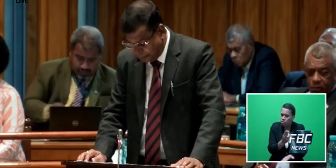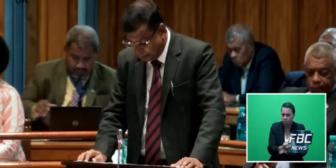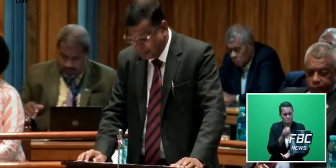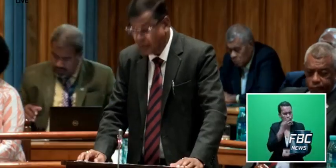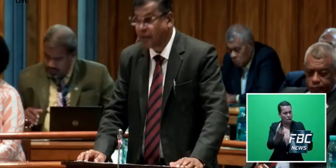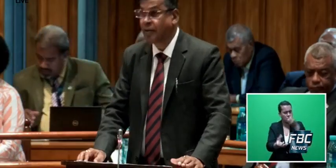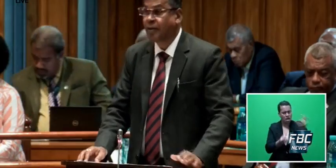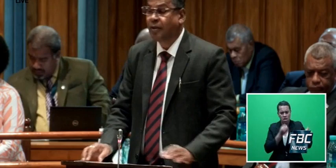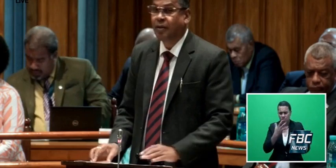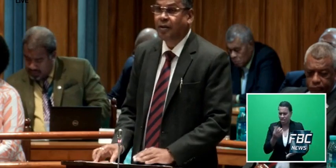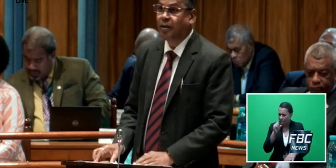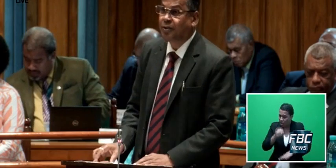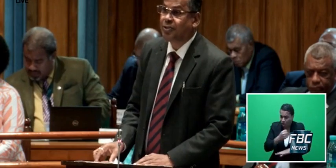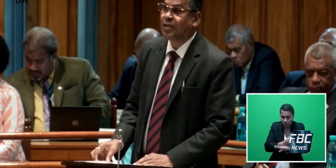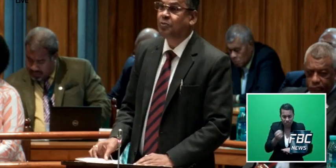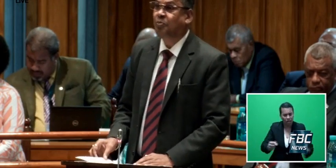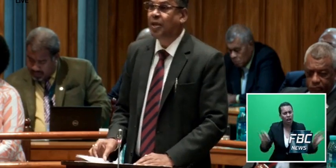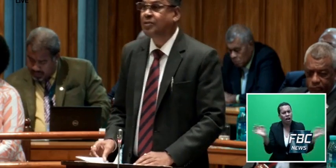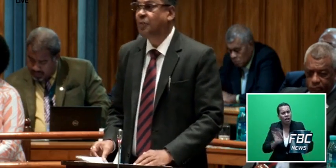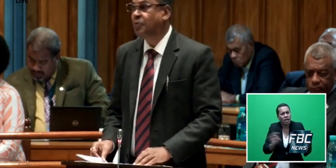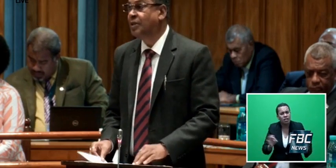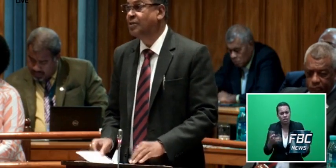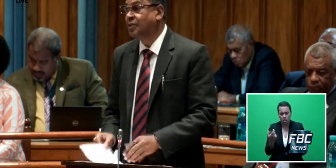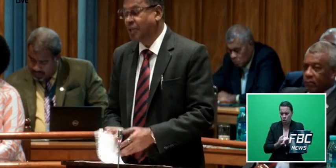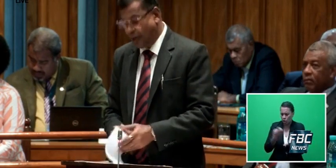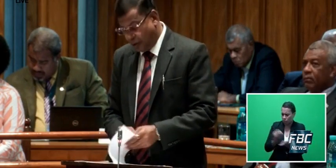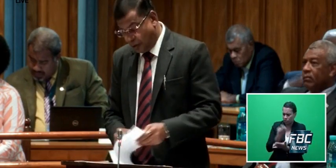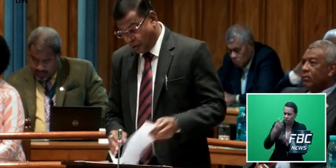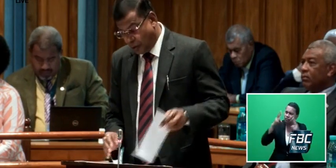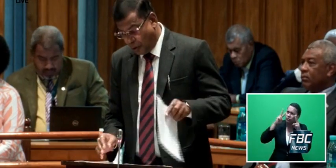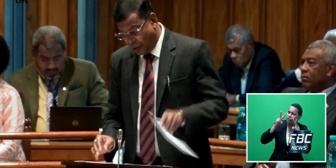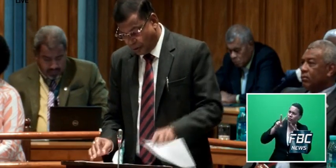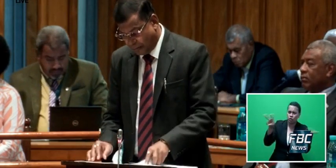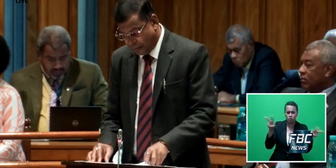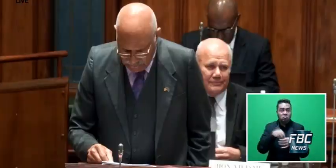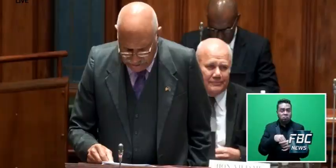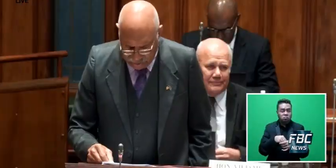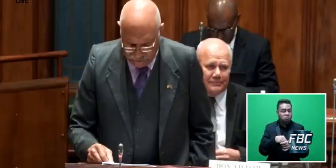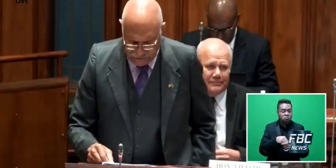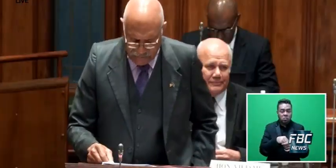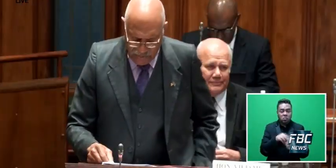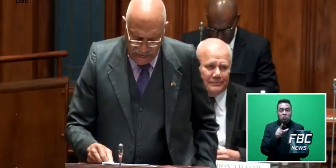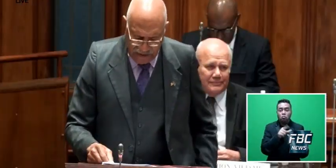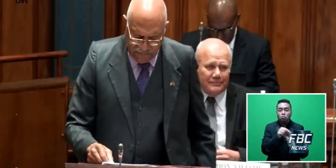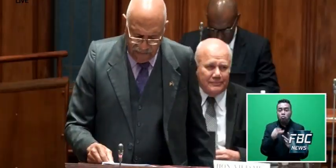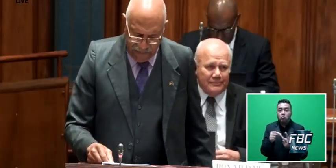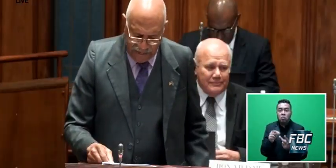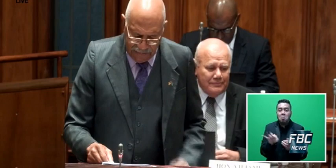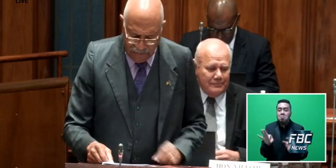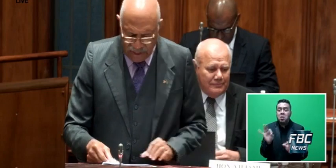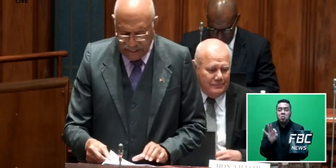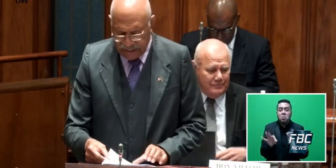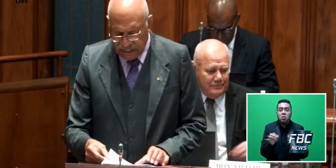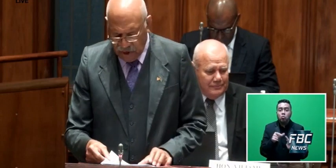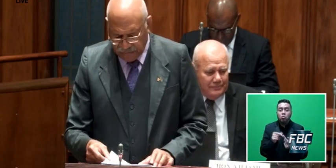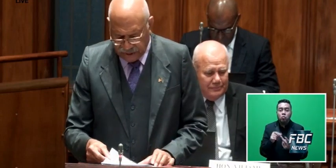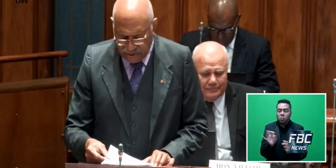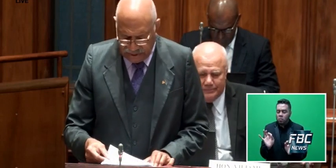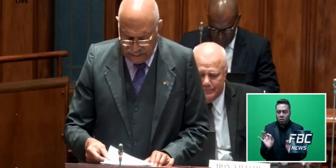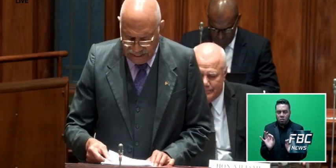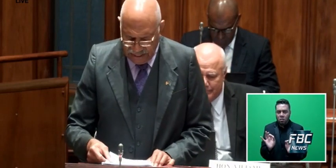Fiji. It just makes up things as they go along. We need to shift away from petty politics